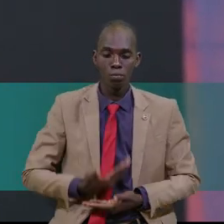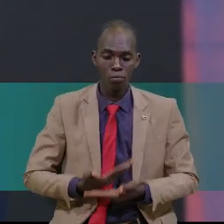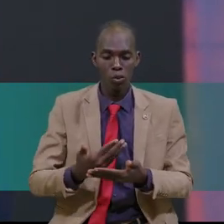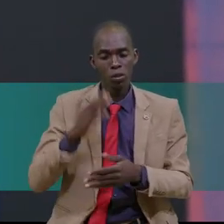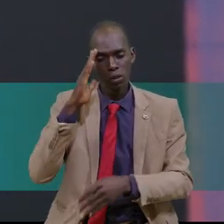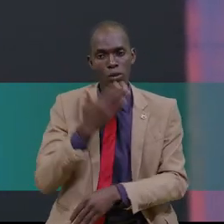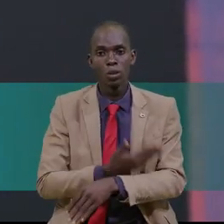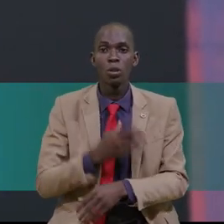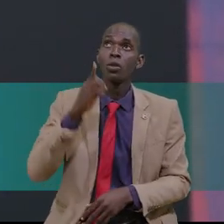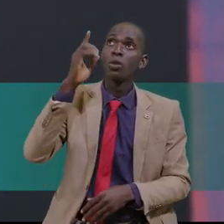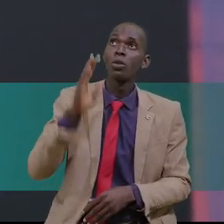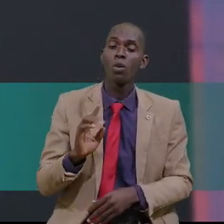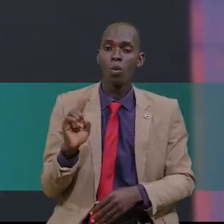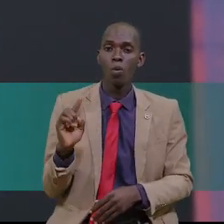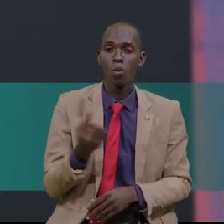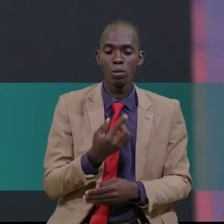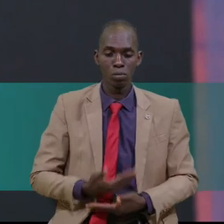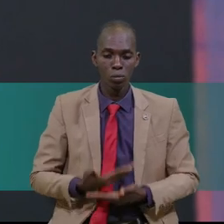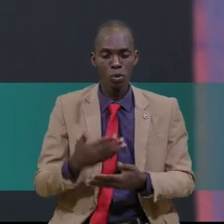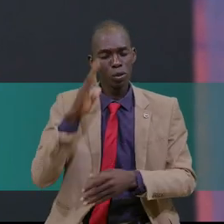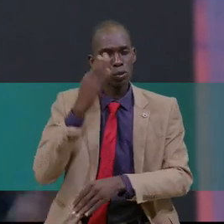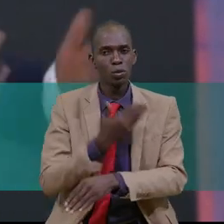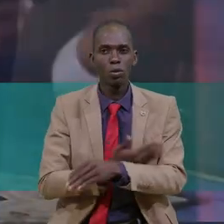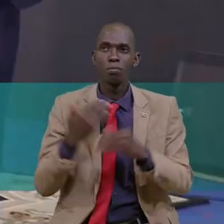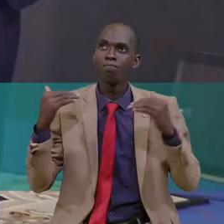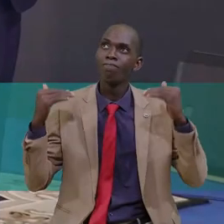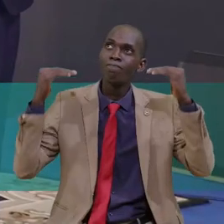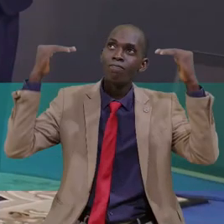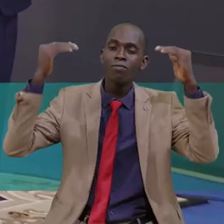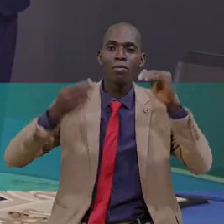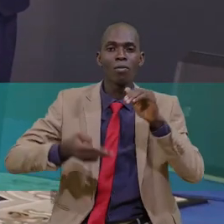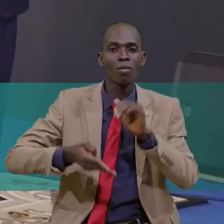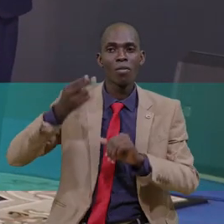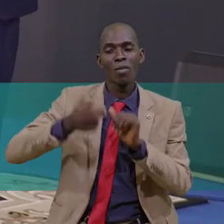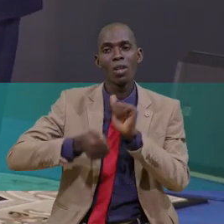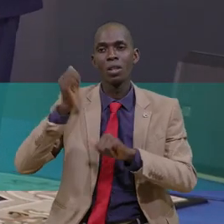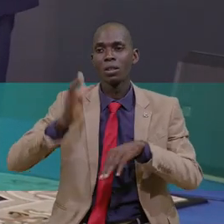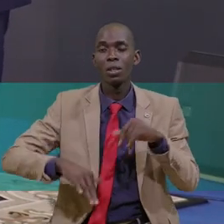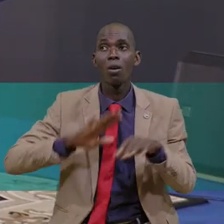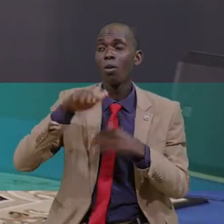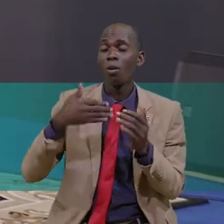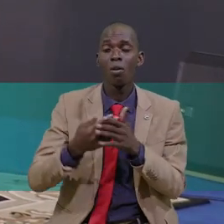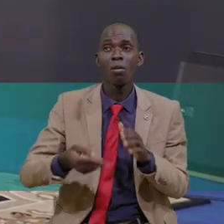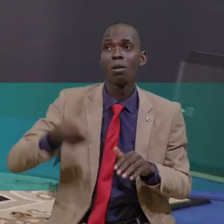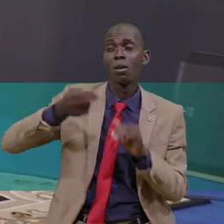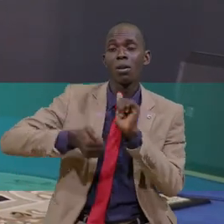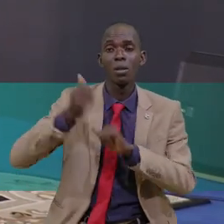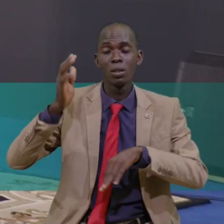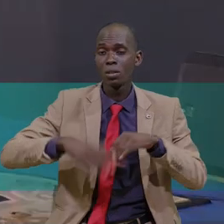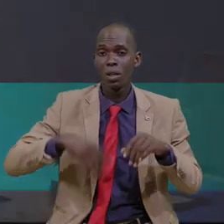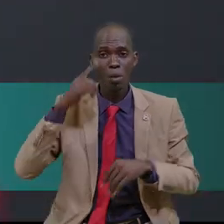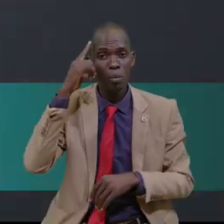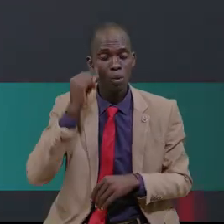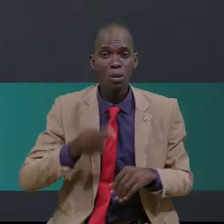only begotten Son, supreme, higher than all, higher than Moses, higher than Aaron, higher